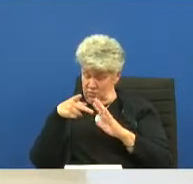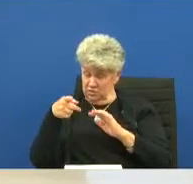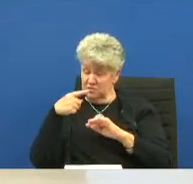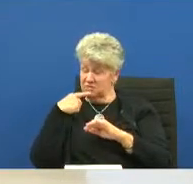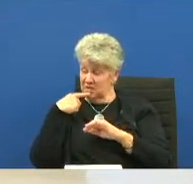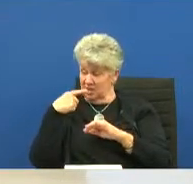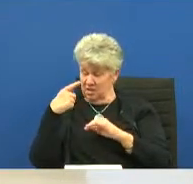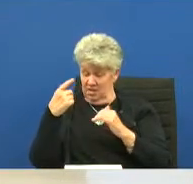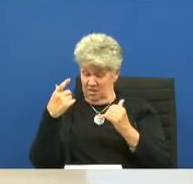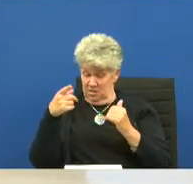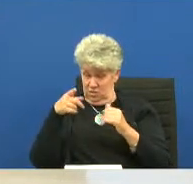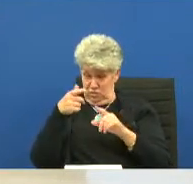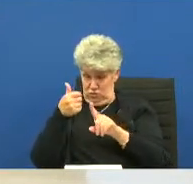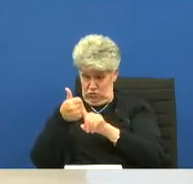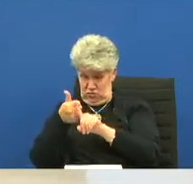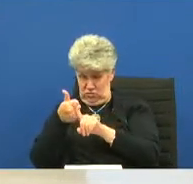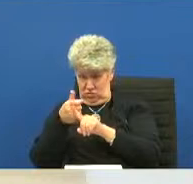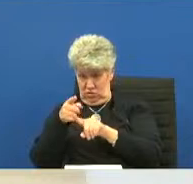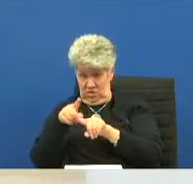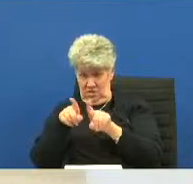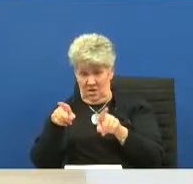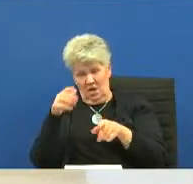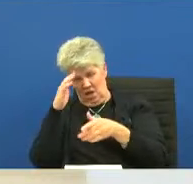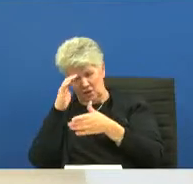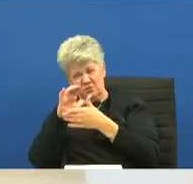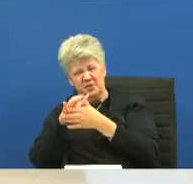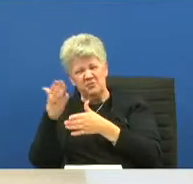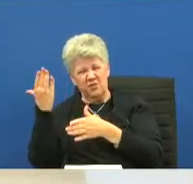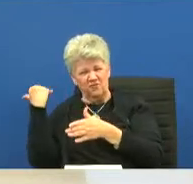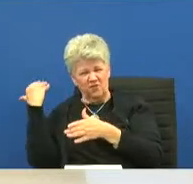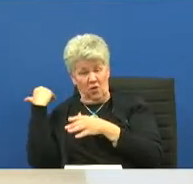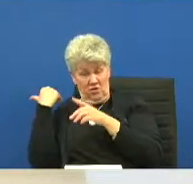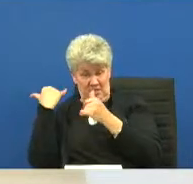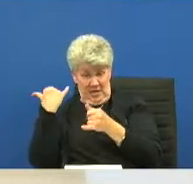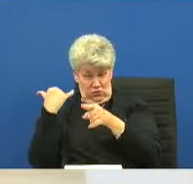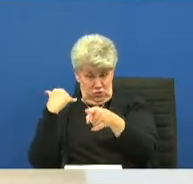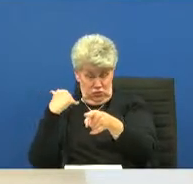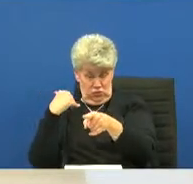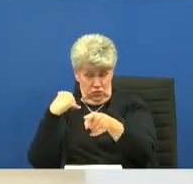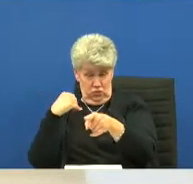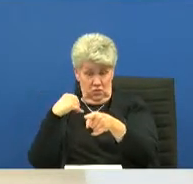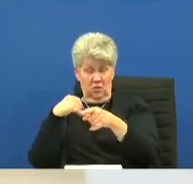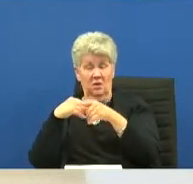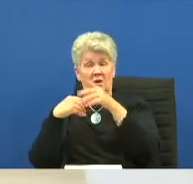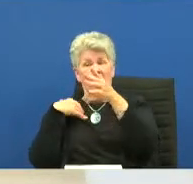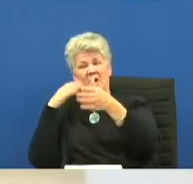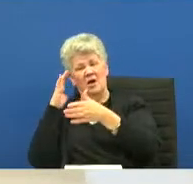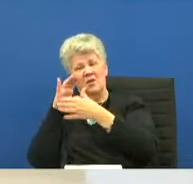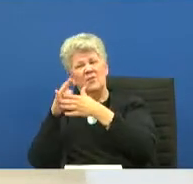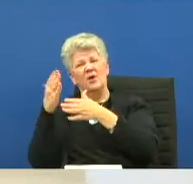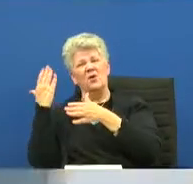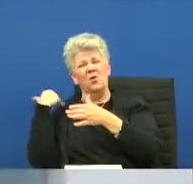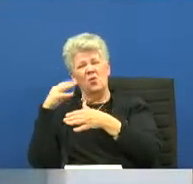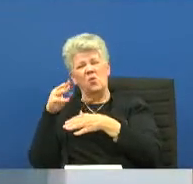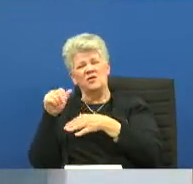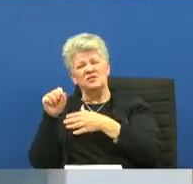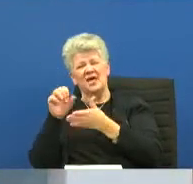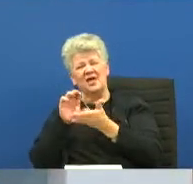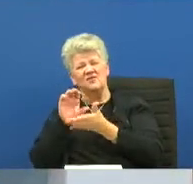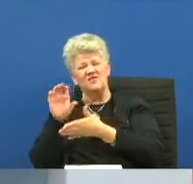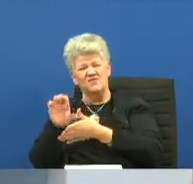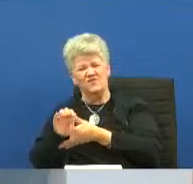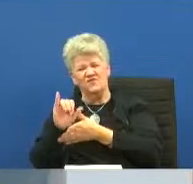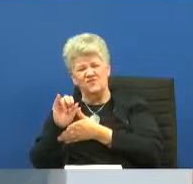you're the difference. Your husband was involved before. You're involved now. So he was involved as an investor, and there was someone else